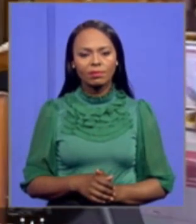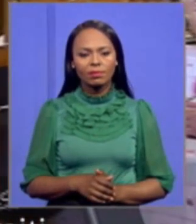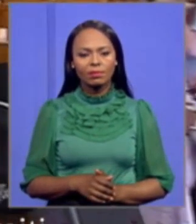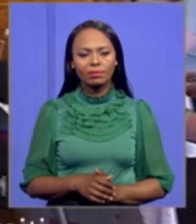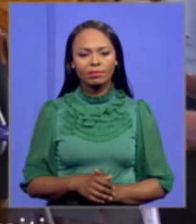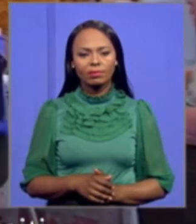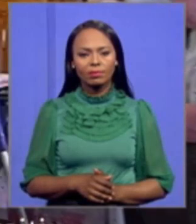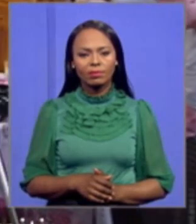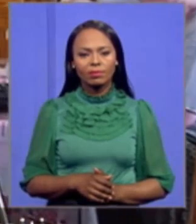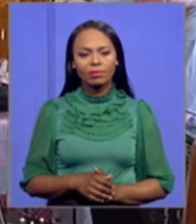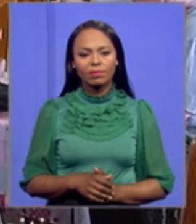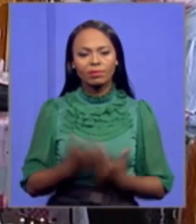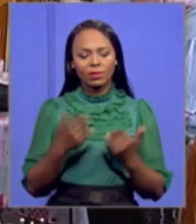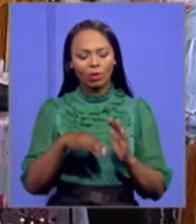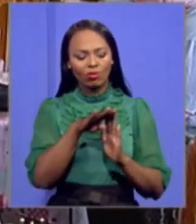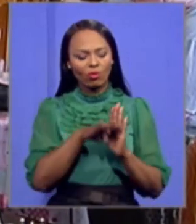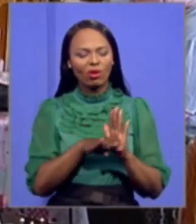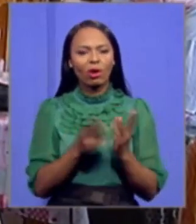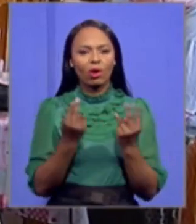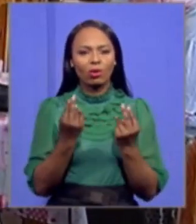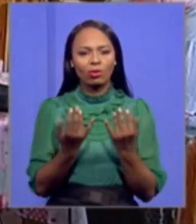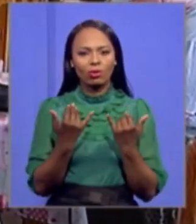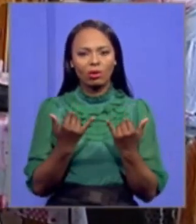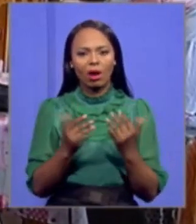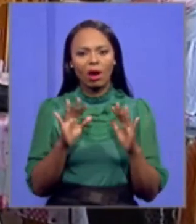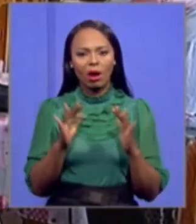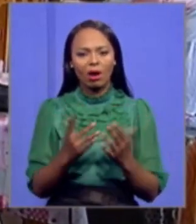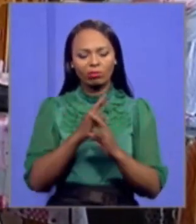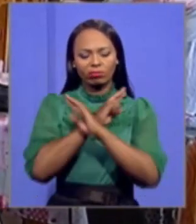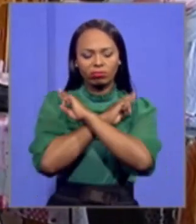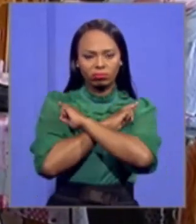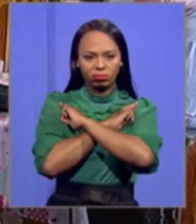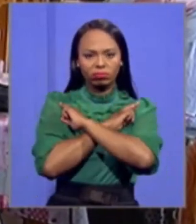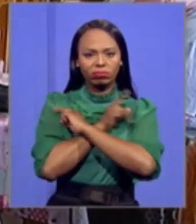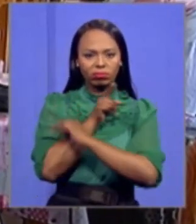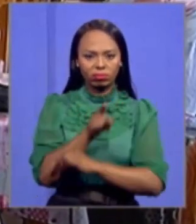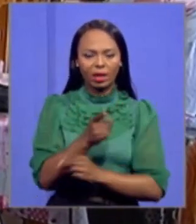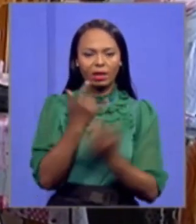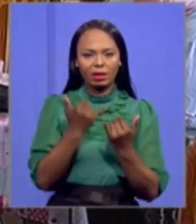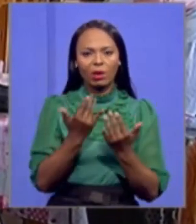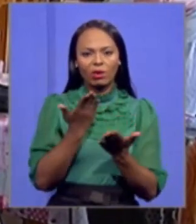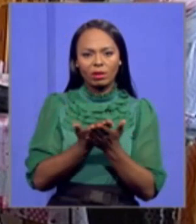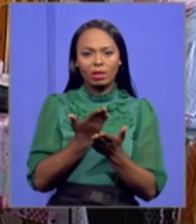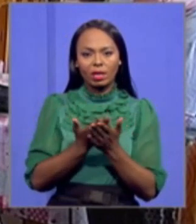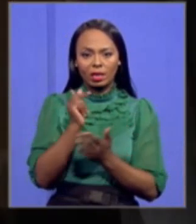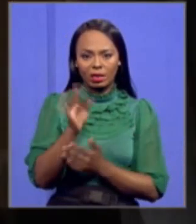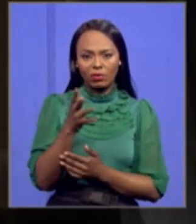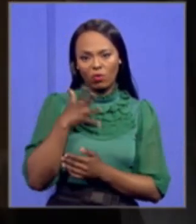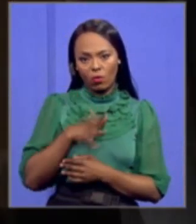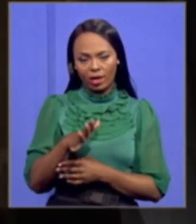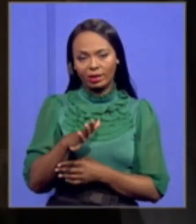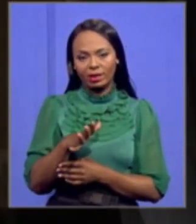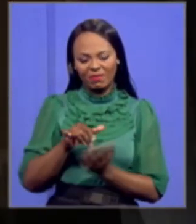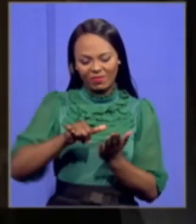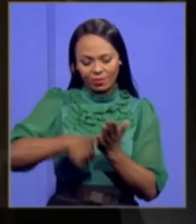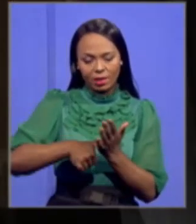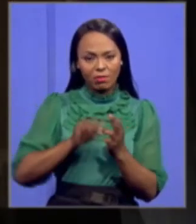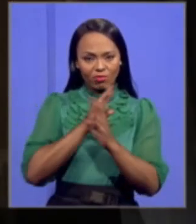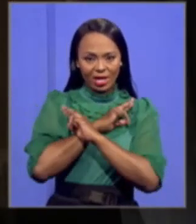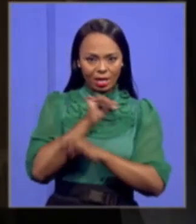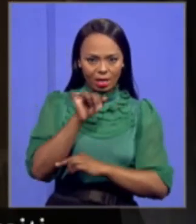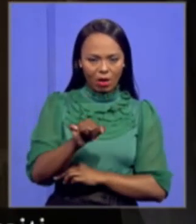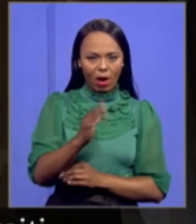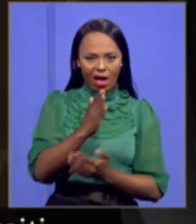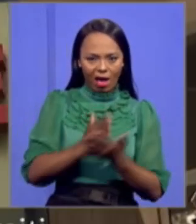Leano le letjha la tefo ya ho beha meja fatshe le dumella basebetsi ho fumana karolo ya 1/3 ya dipenshene tsa bona, mme karolo e